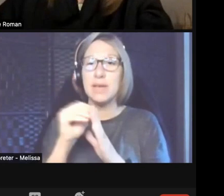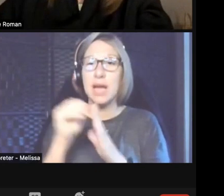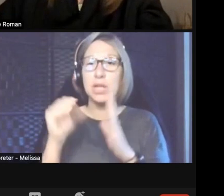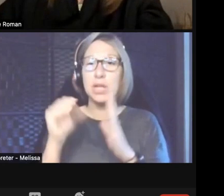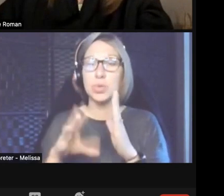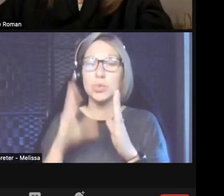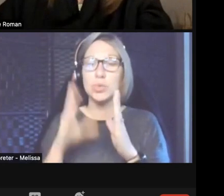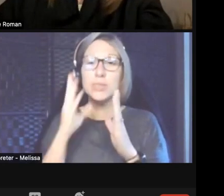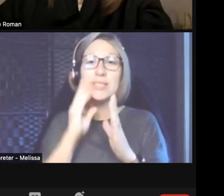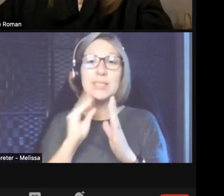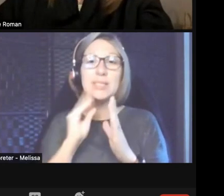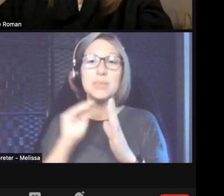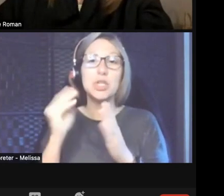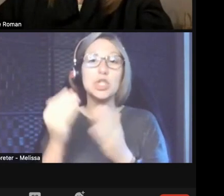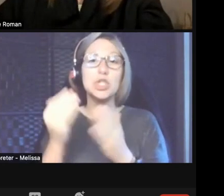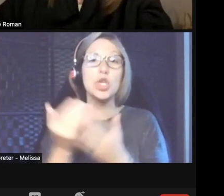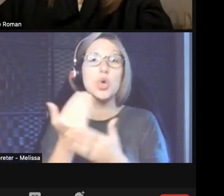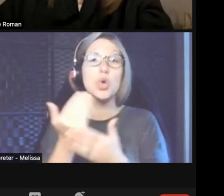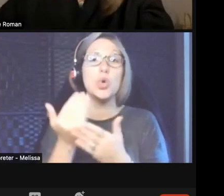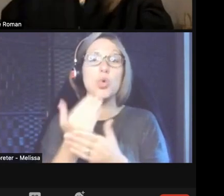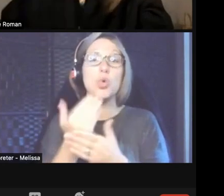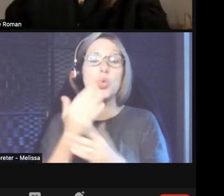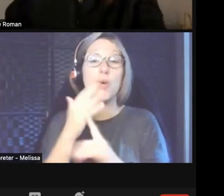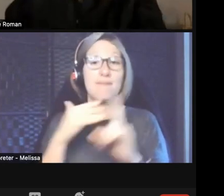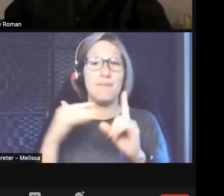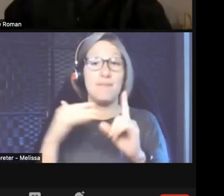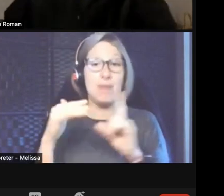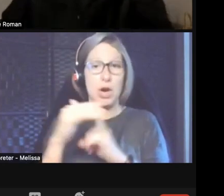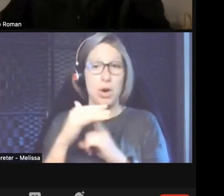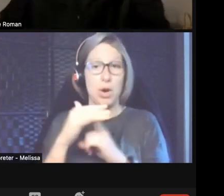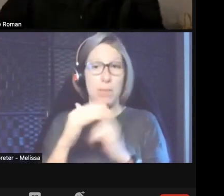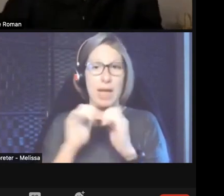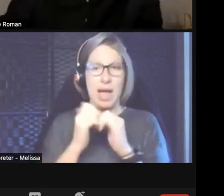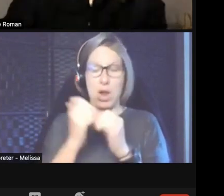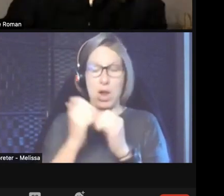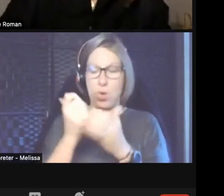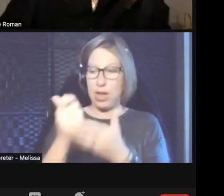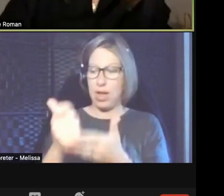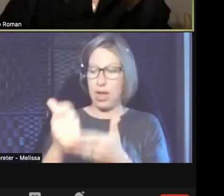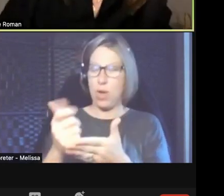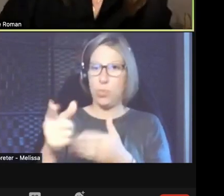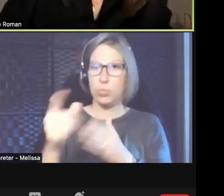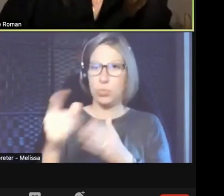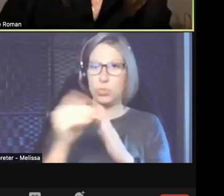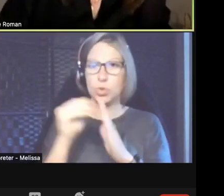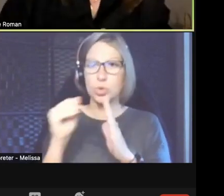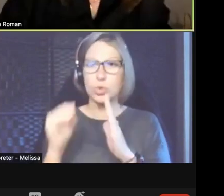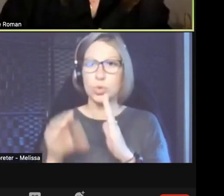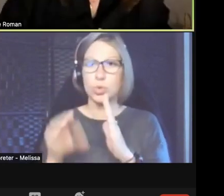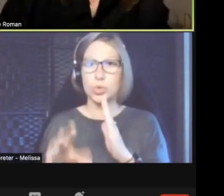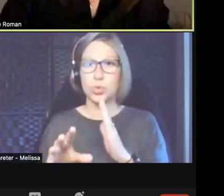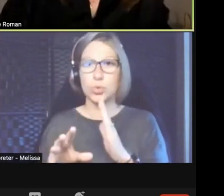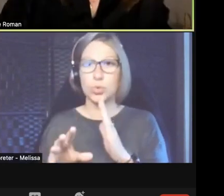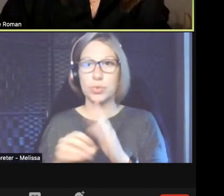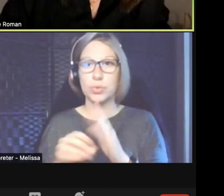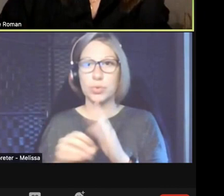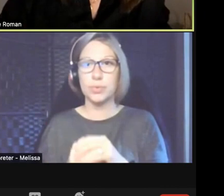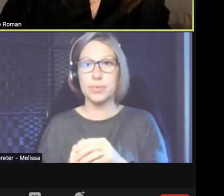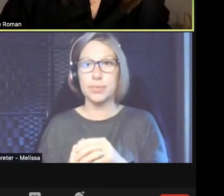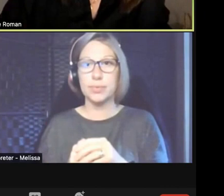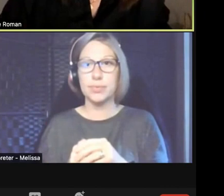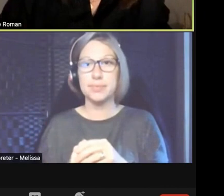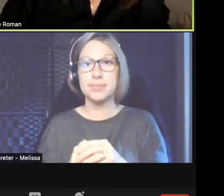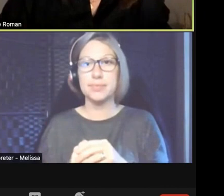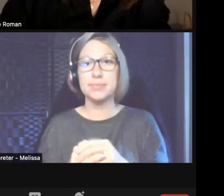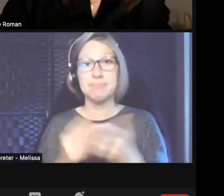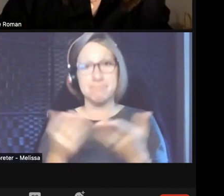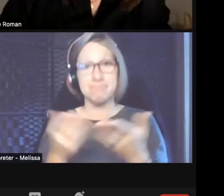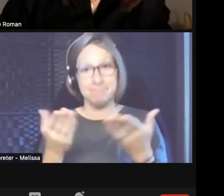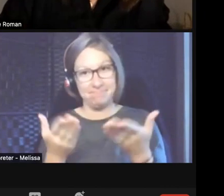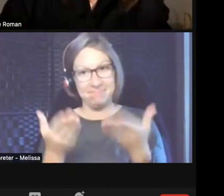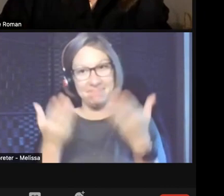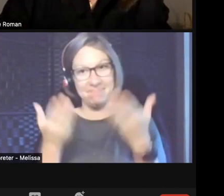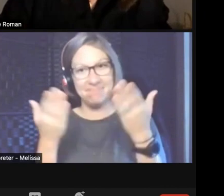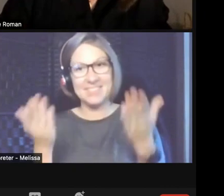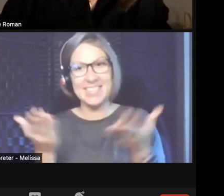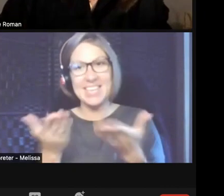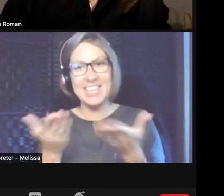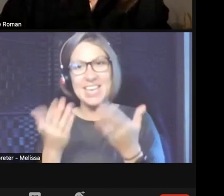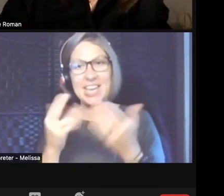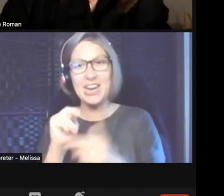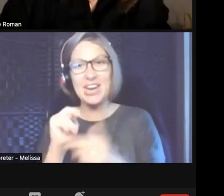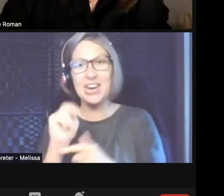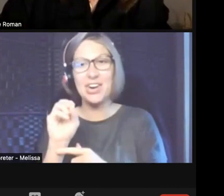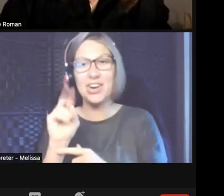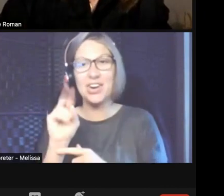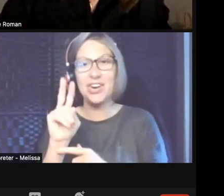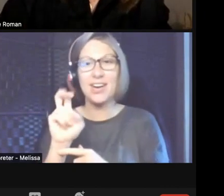new environment? How can we help with that student? Well, we're right here at Novelty. So,